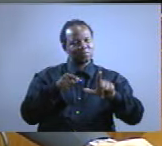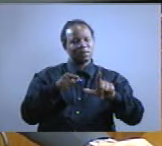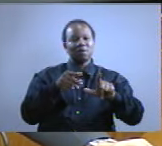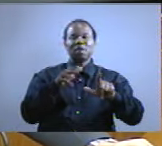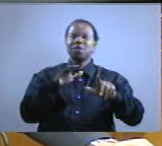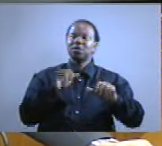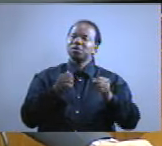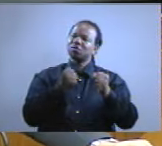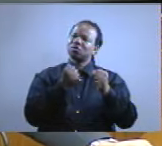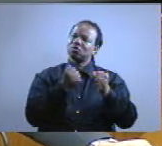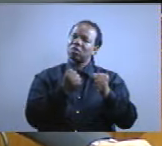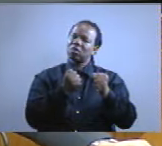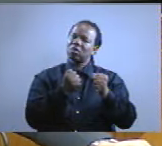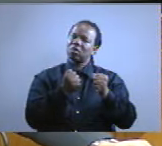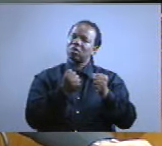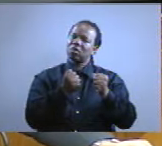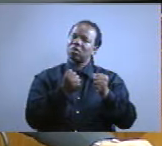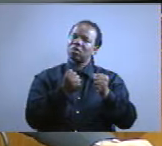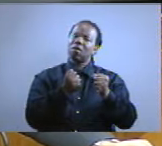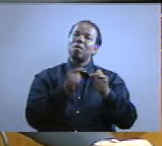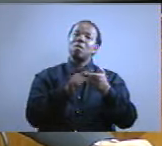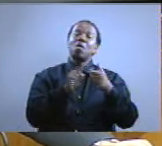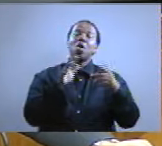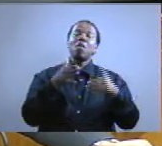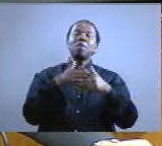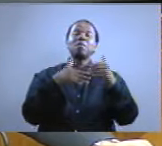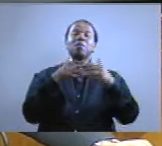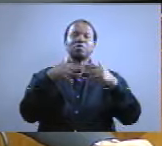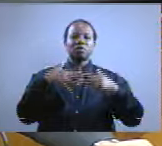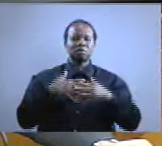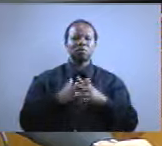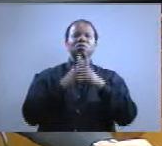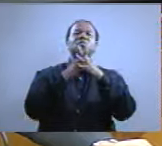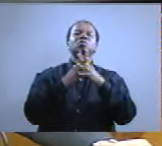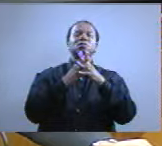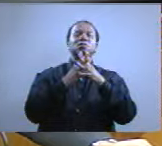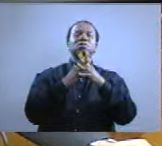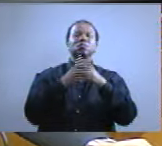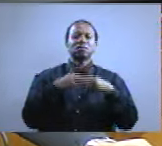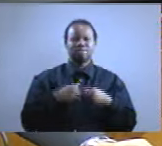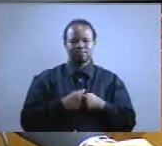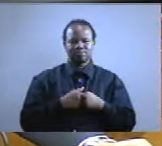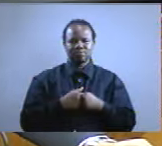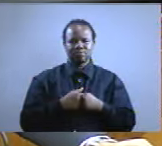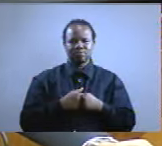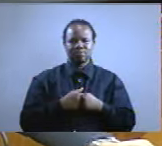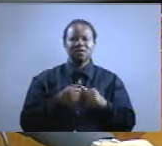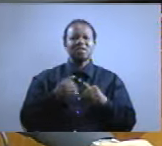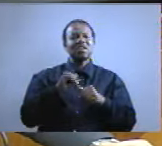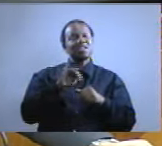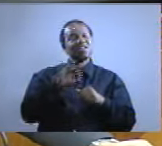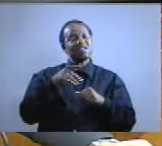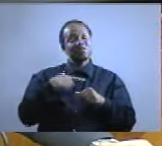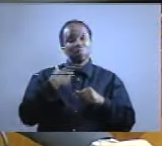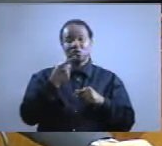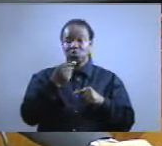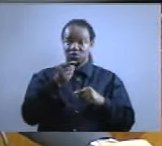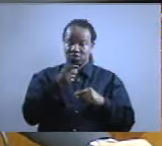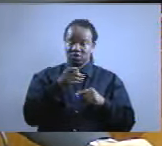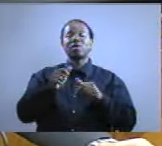in terms of social cohesion and true nation building. Once we start going down this road where we are